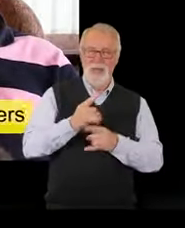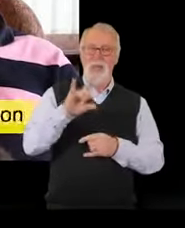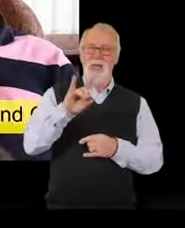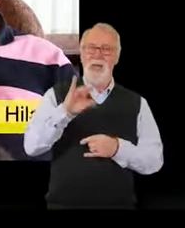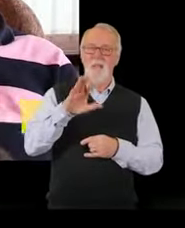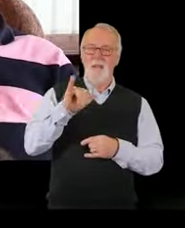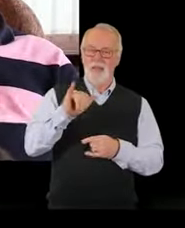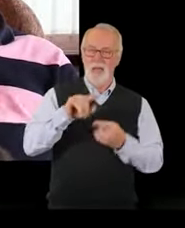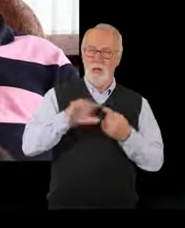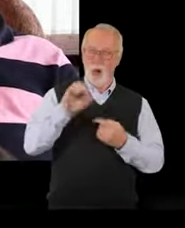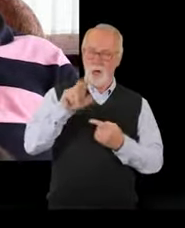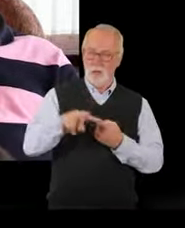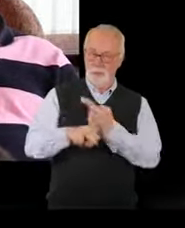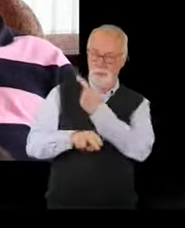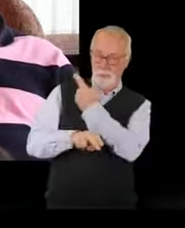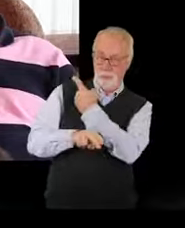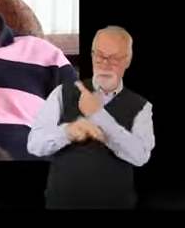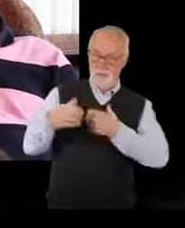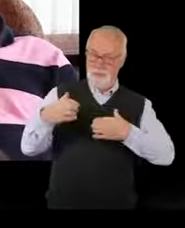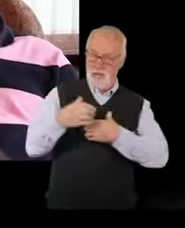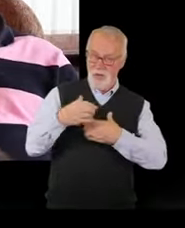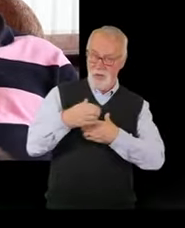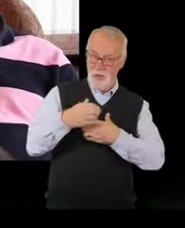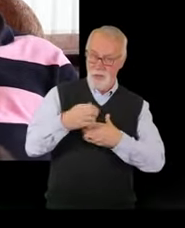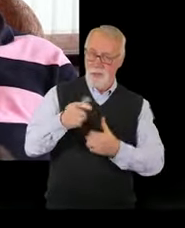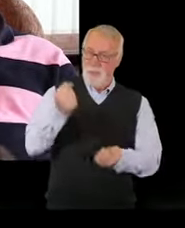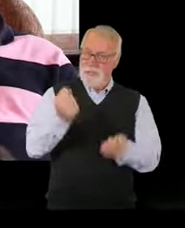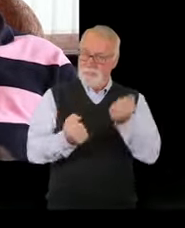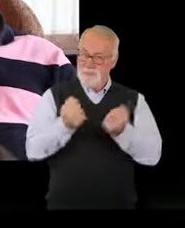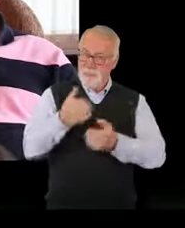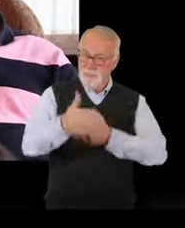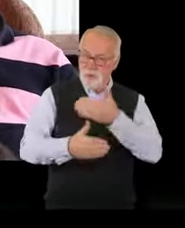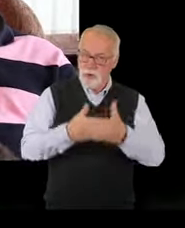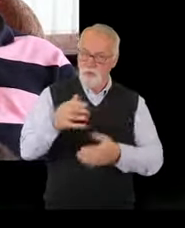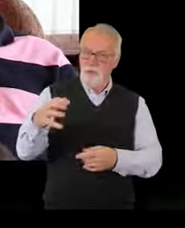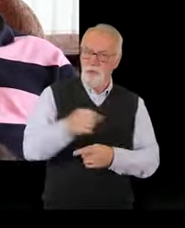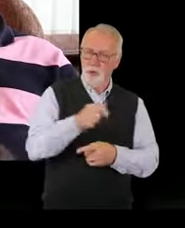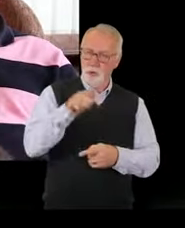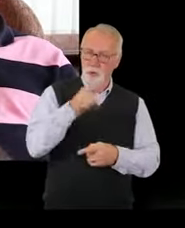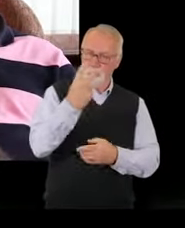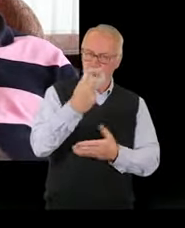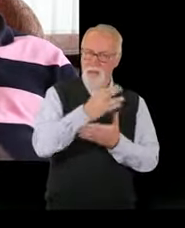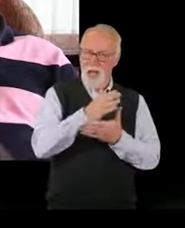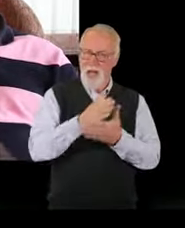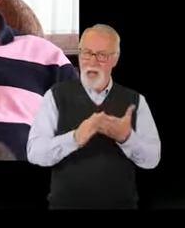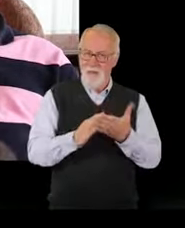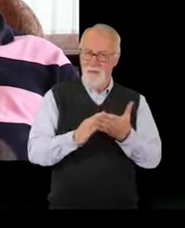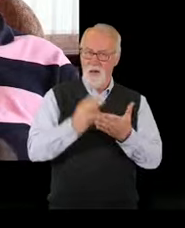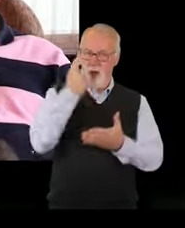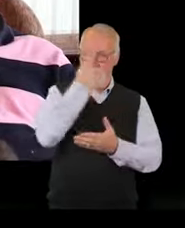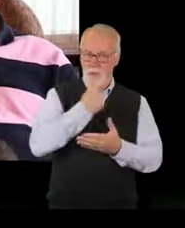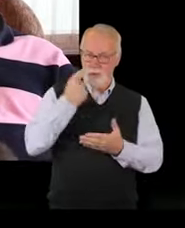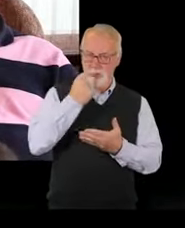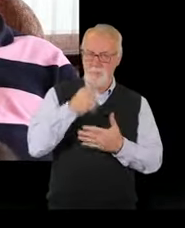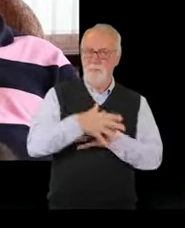two, two and a half hours. It was quite, it was a much longer than what I expected. And I would have to say I came out of